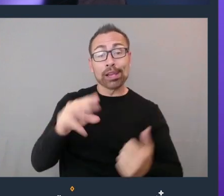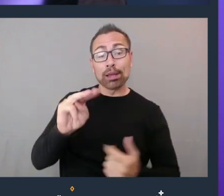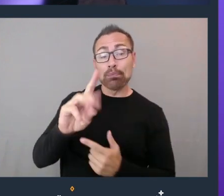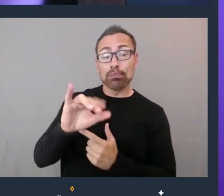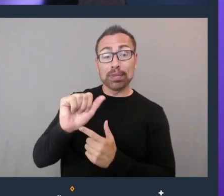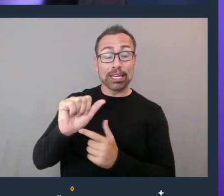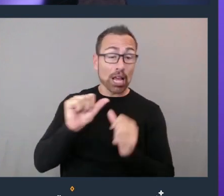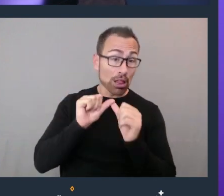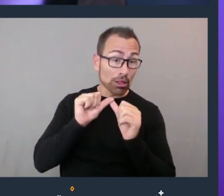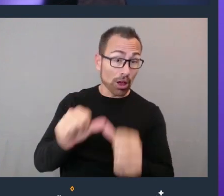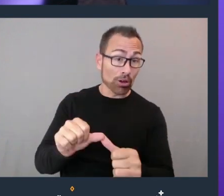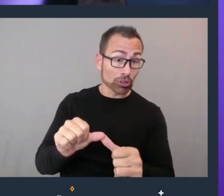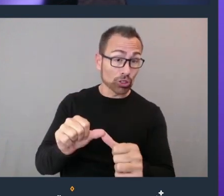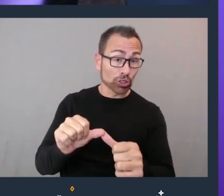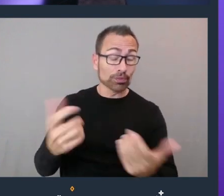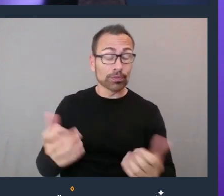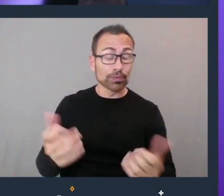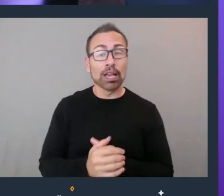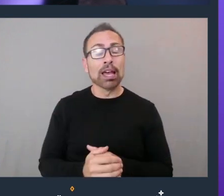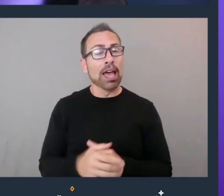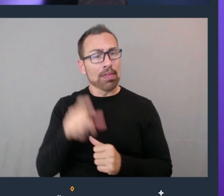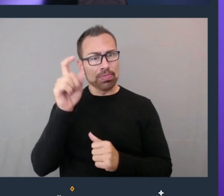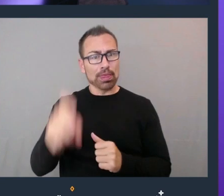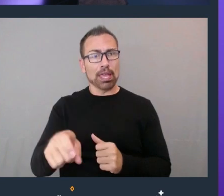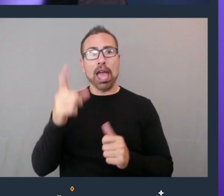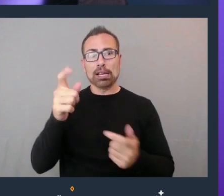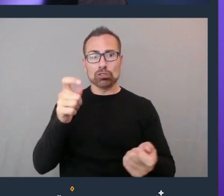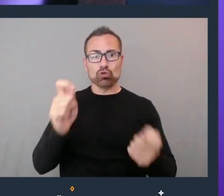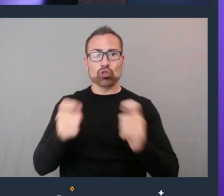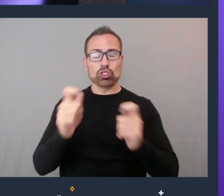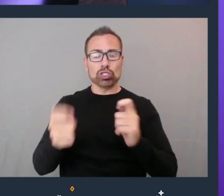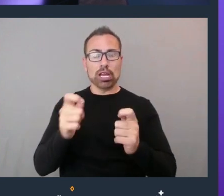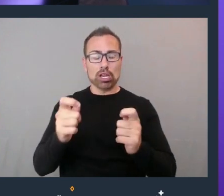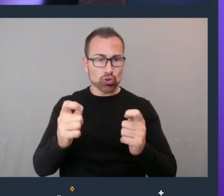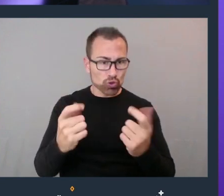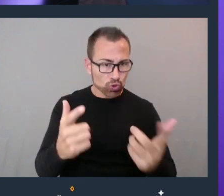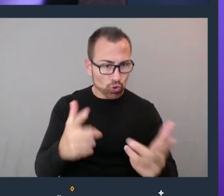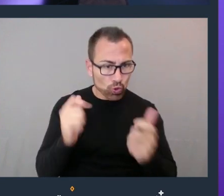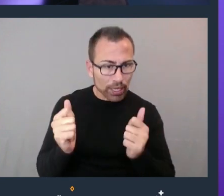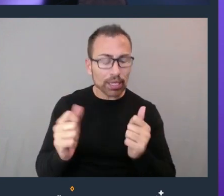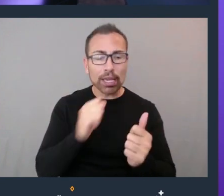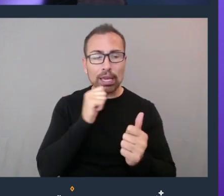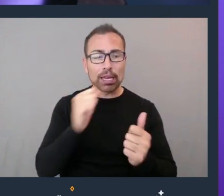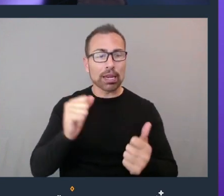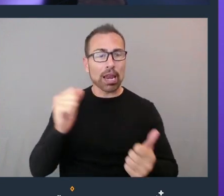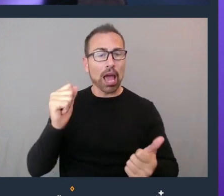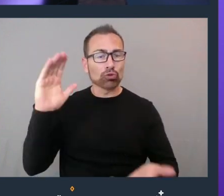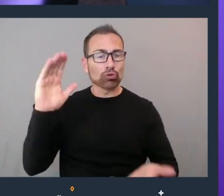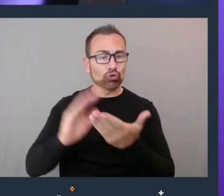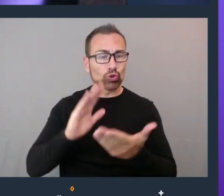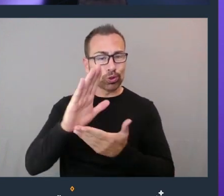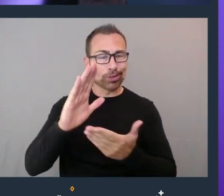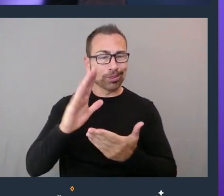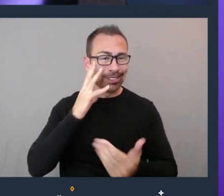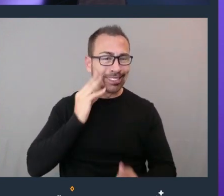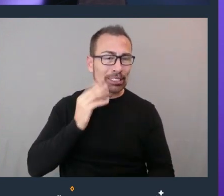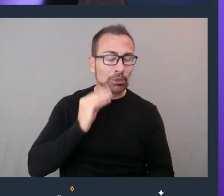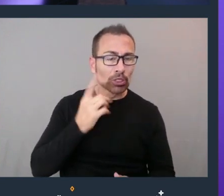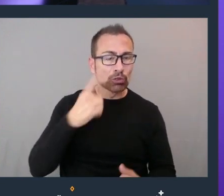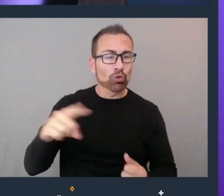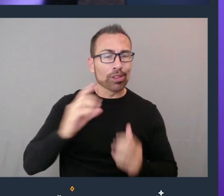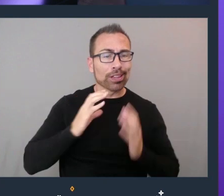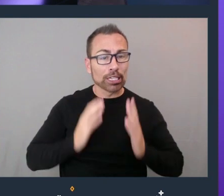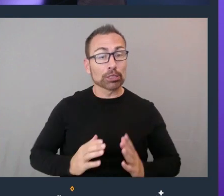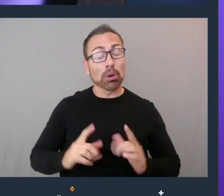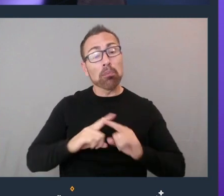quickly. And they, of course, needed to do that without diminishing performance or compromising the user experience, and of course, at a low cost. So to do that